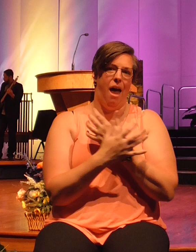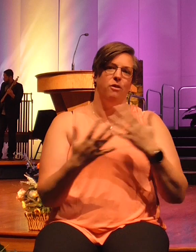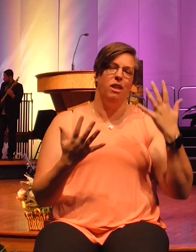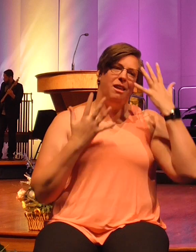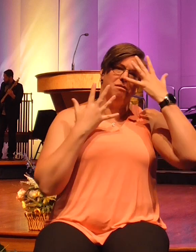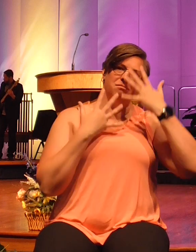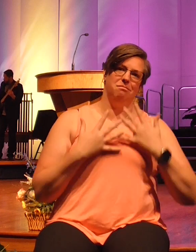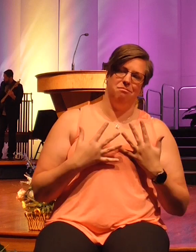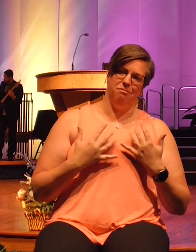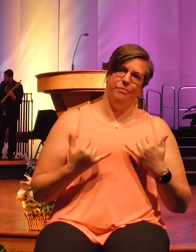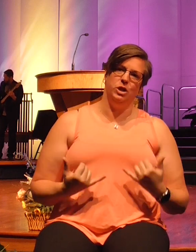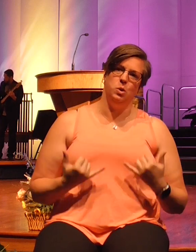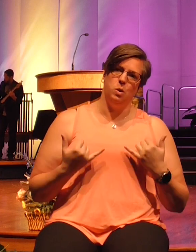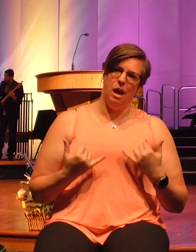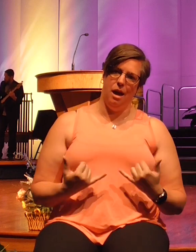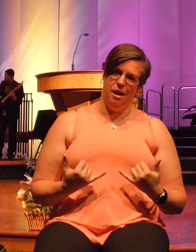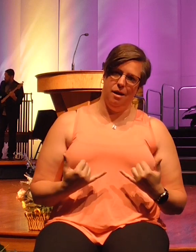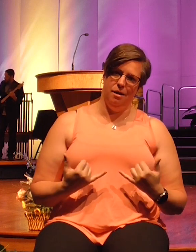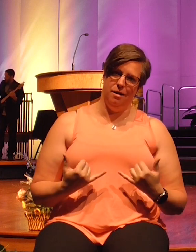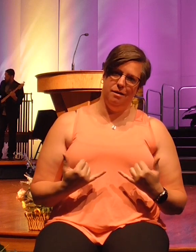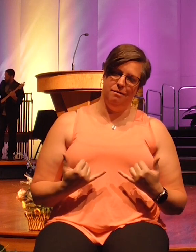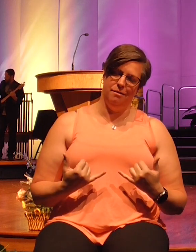this sorrow.